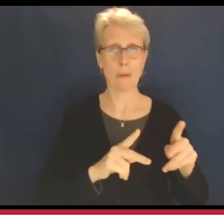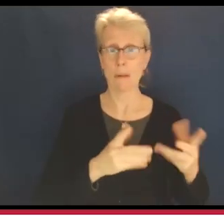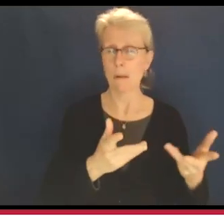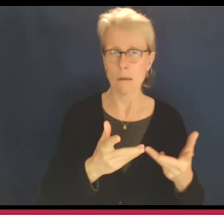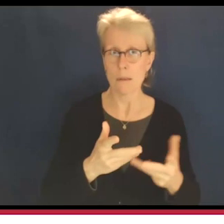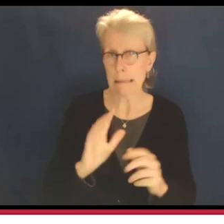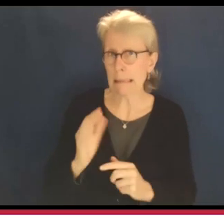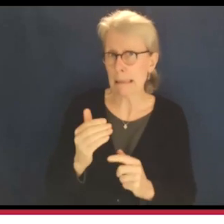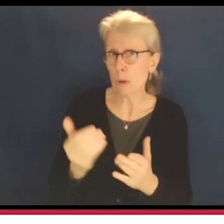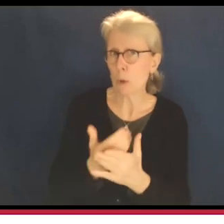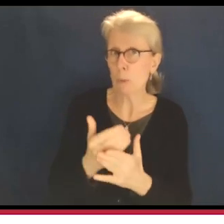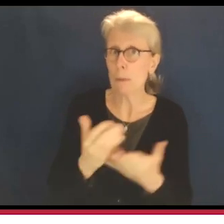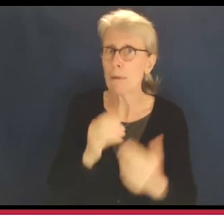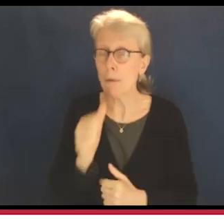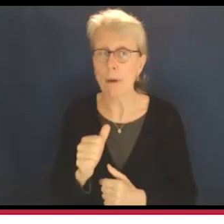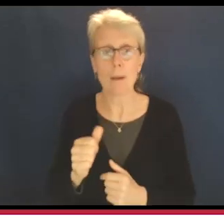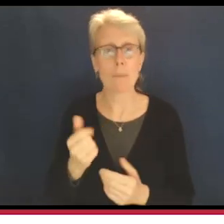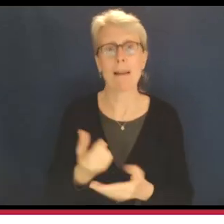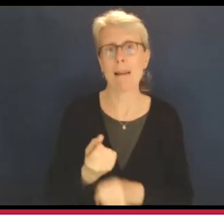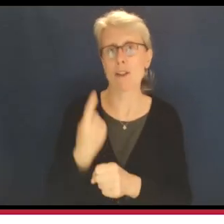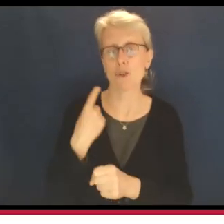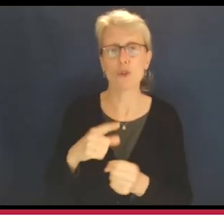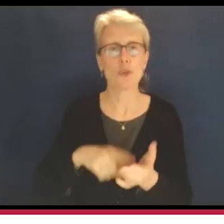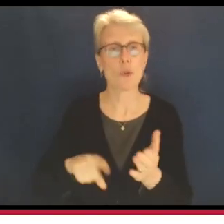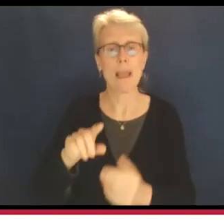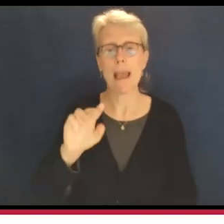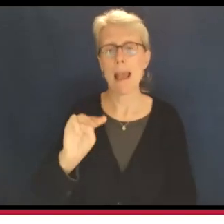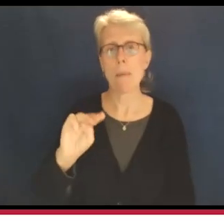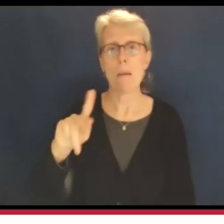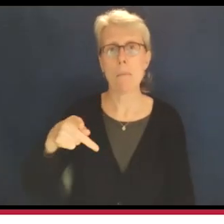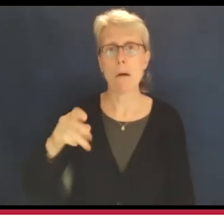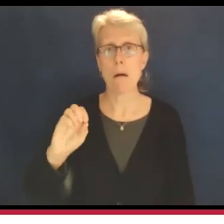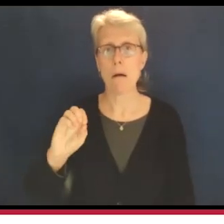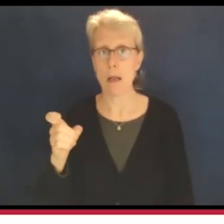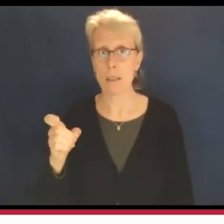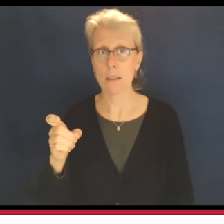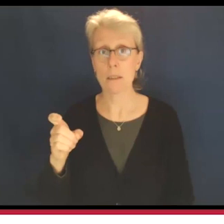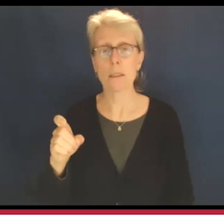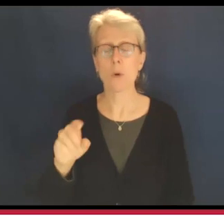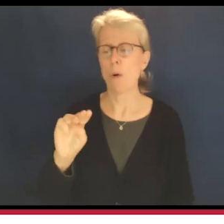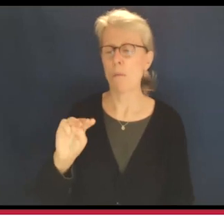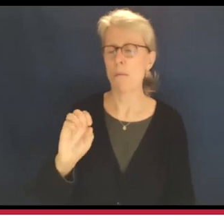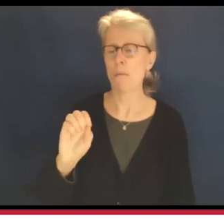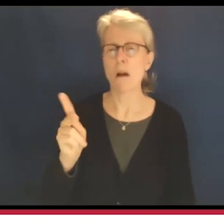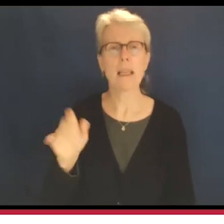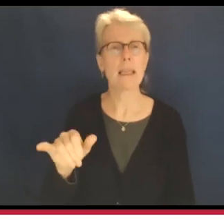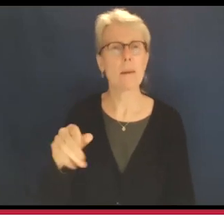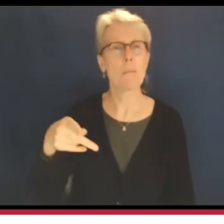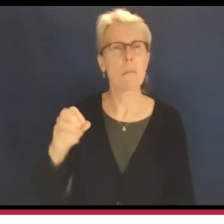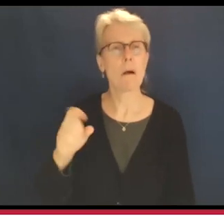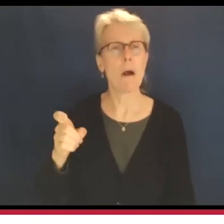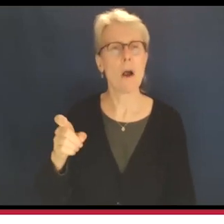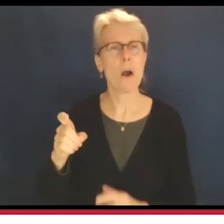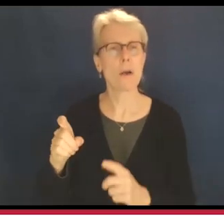was published last year suggested that the Mpox strain, or monkeypox virus strain that